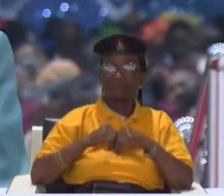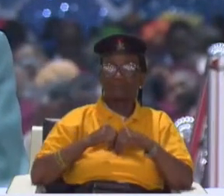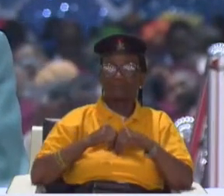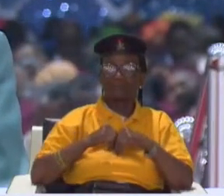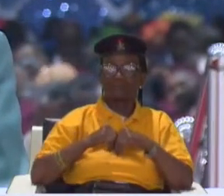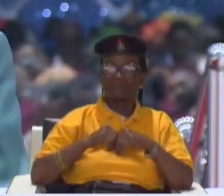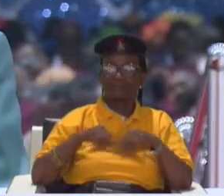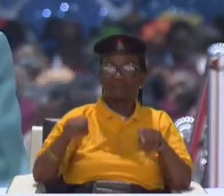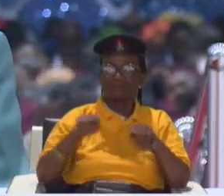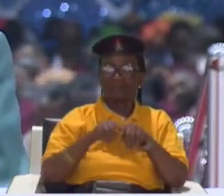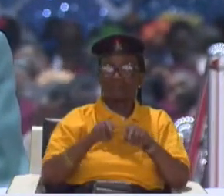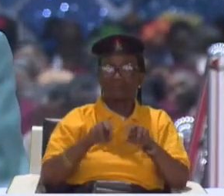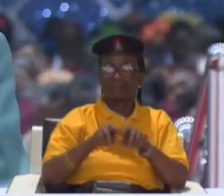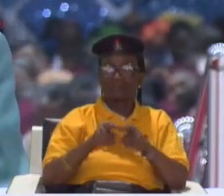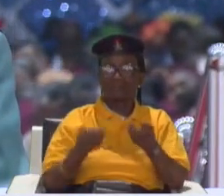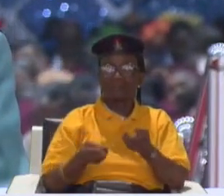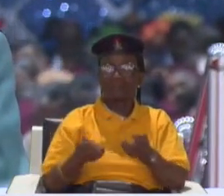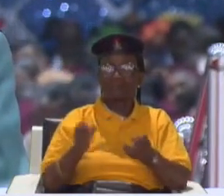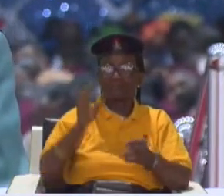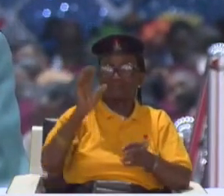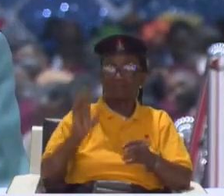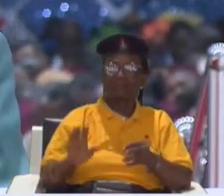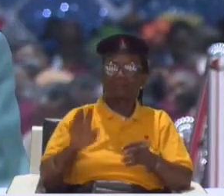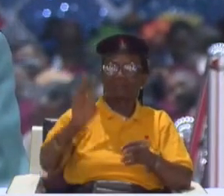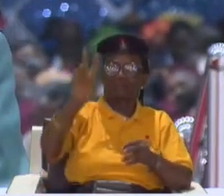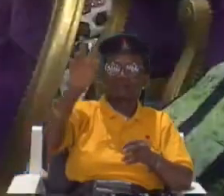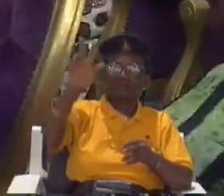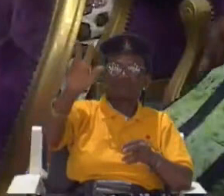Like in Revelation chapter 3, verse